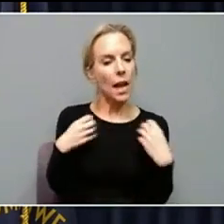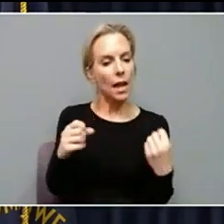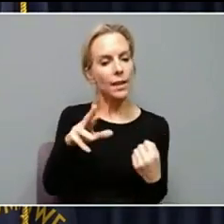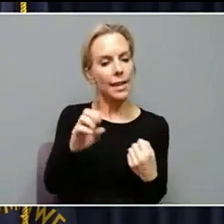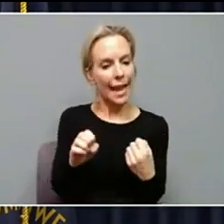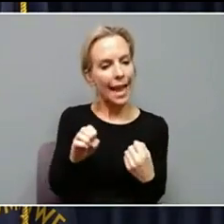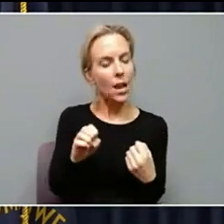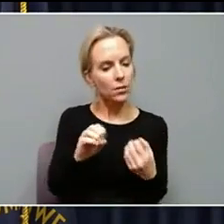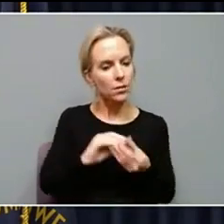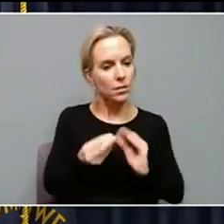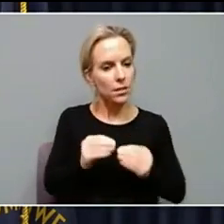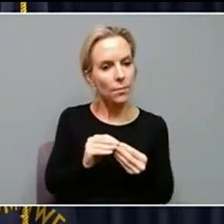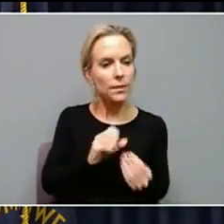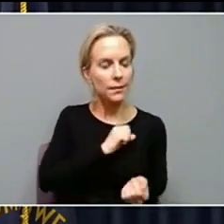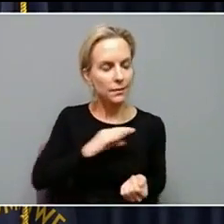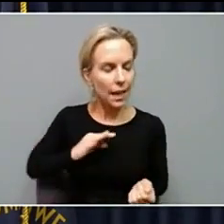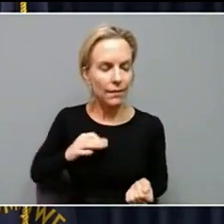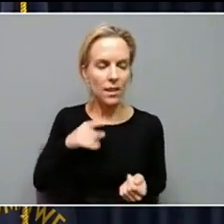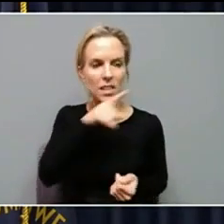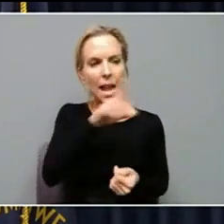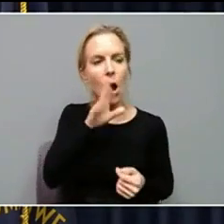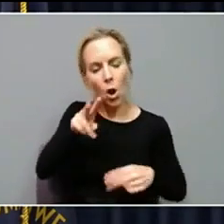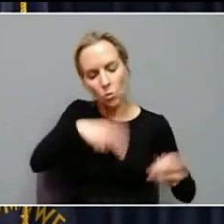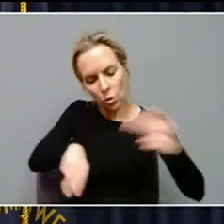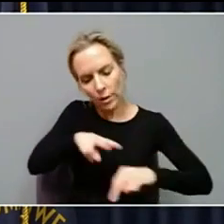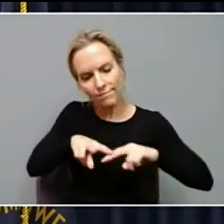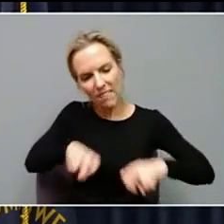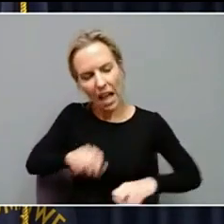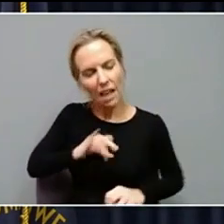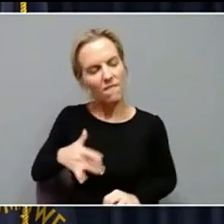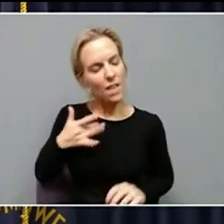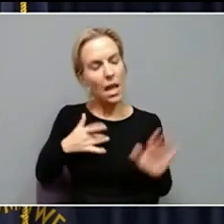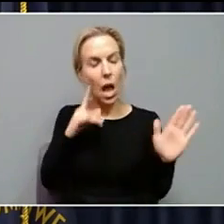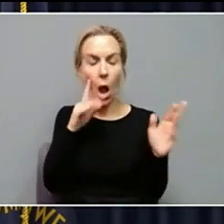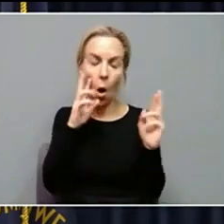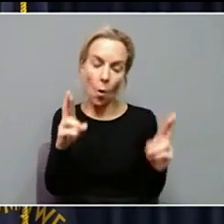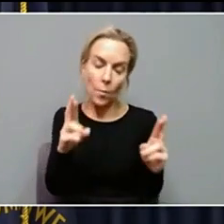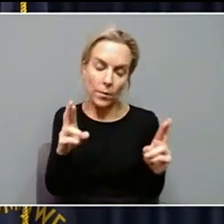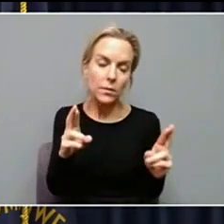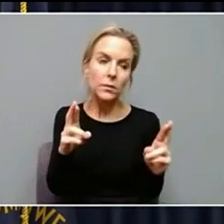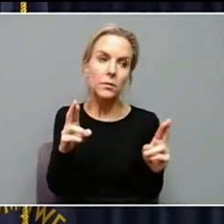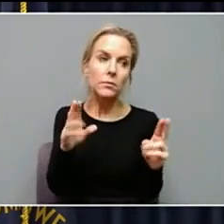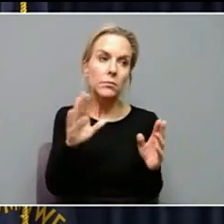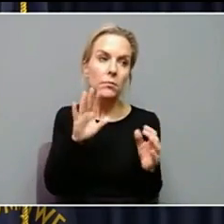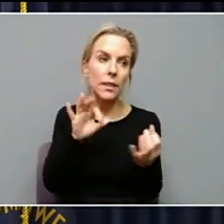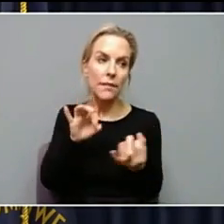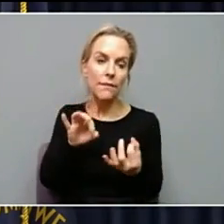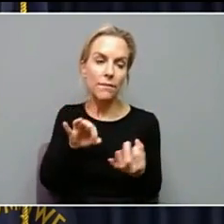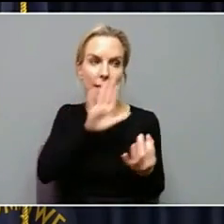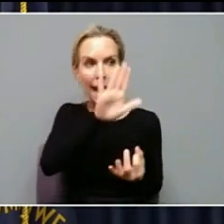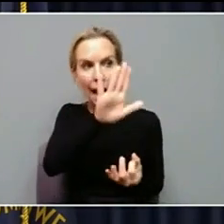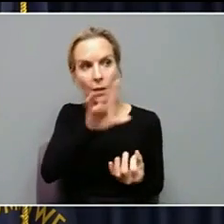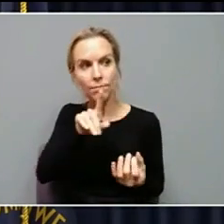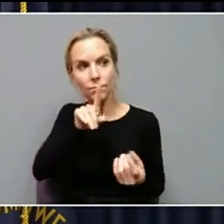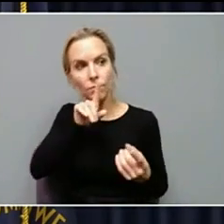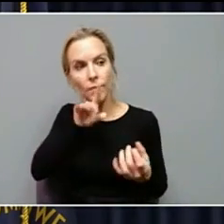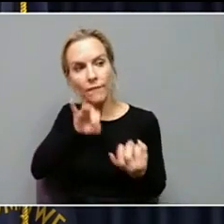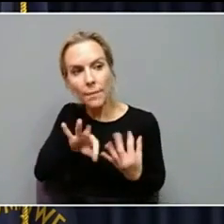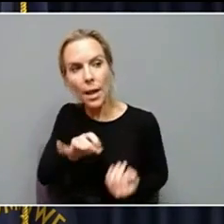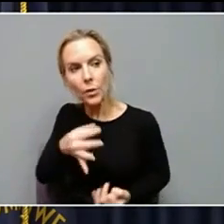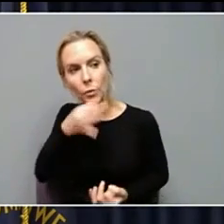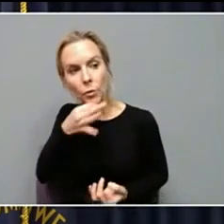at it, and I do believe they're analyzing it. I hope that we'll get the feedback soon, that they're ready to go.